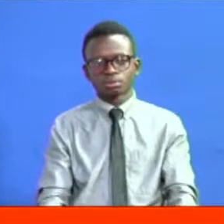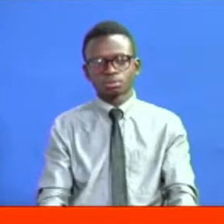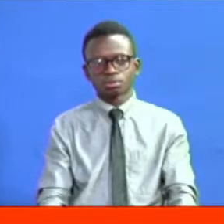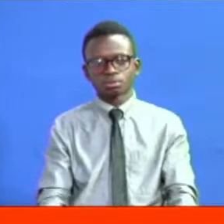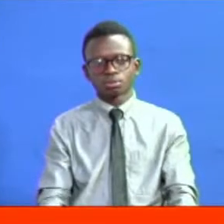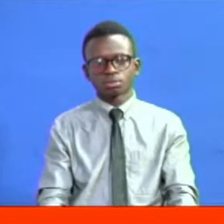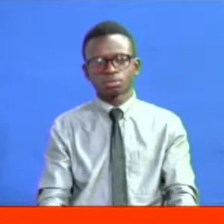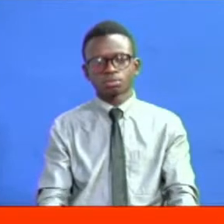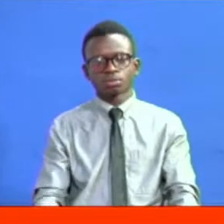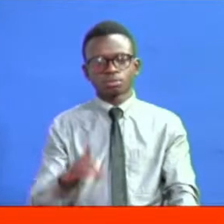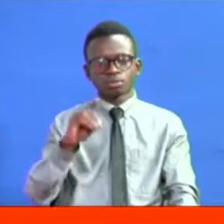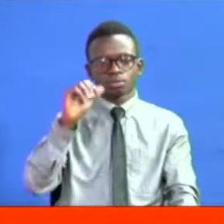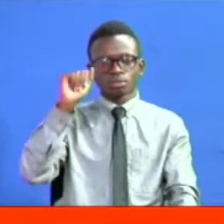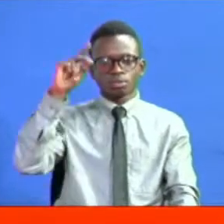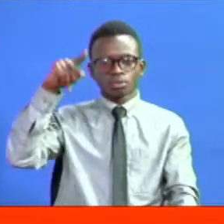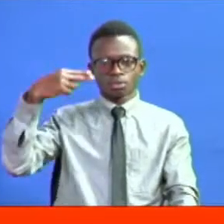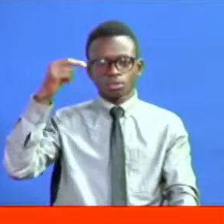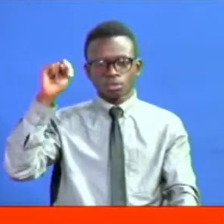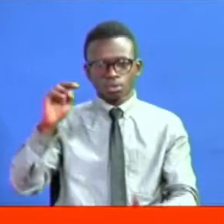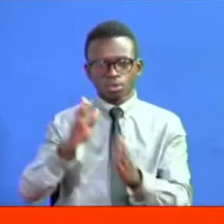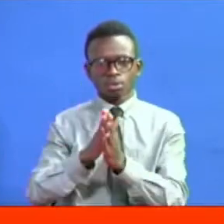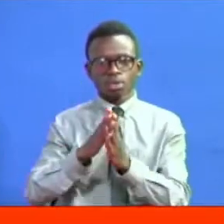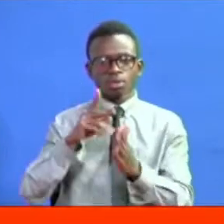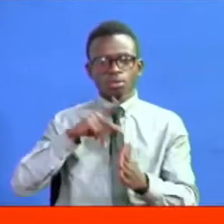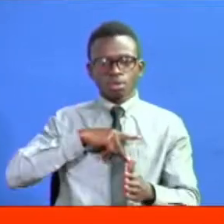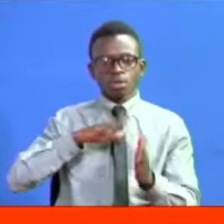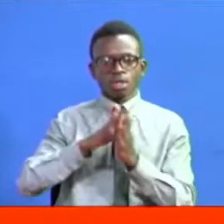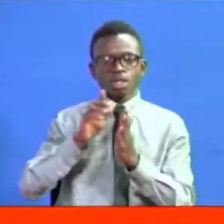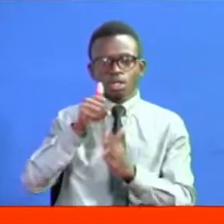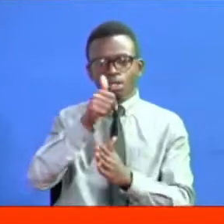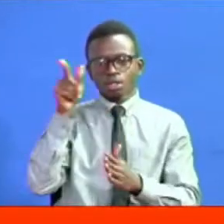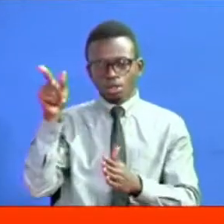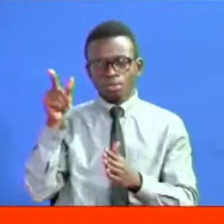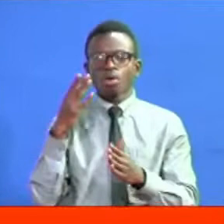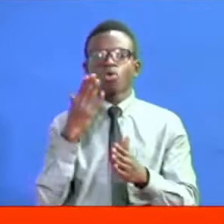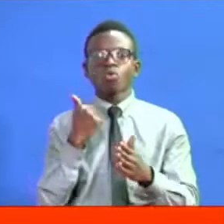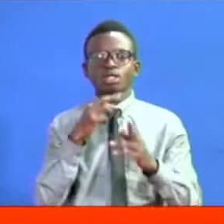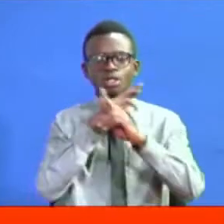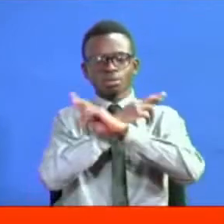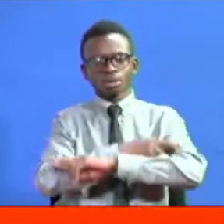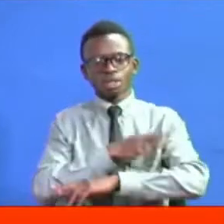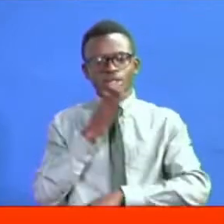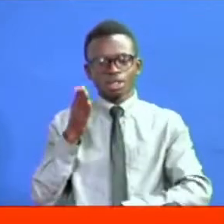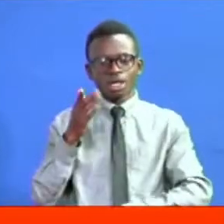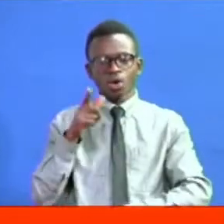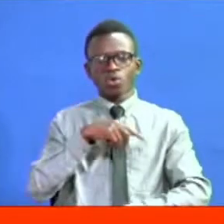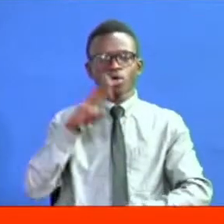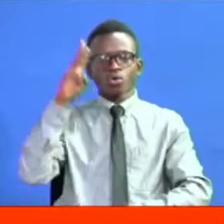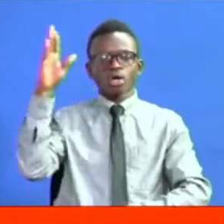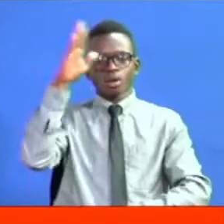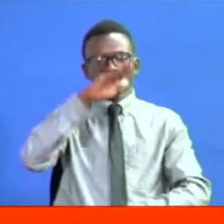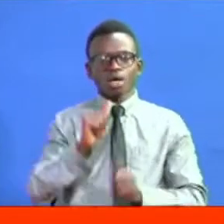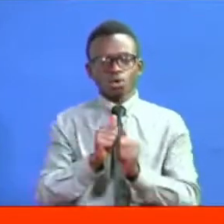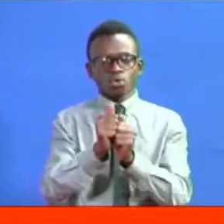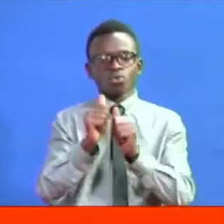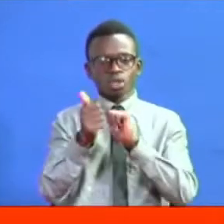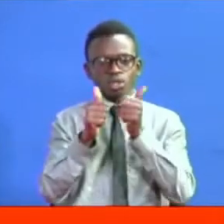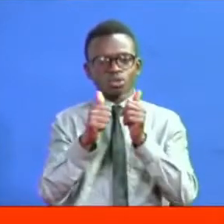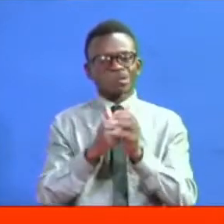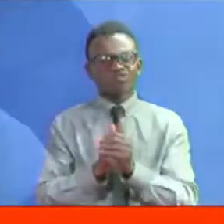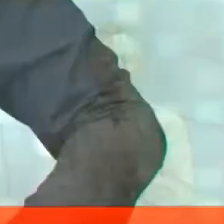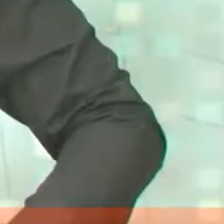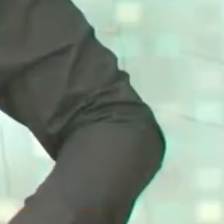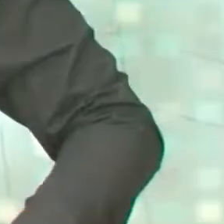Now, Daphne, Wakoli, and I, together with the rest of the team, are here to take a short break. We'll be coming back with sports news. Don't go anywhere. Stay